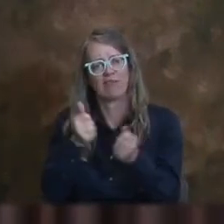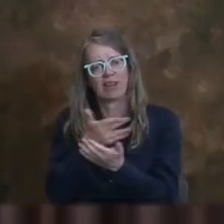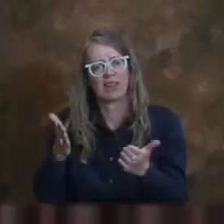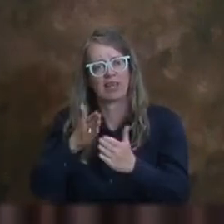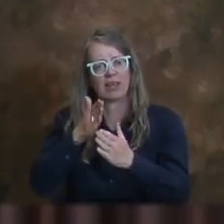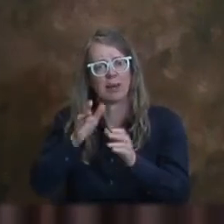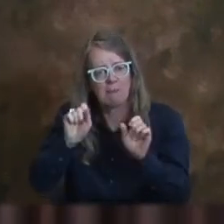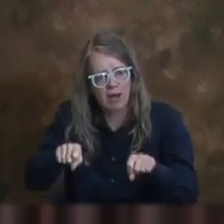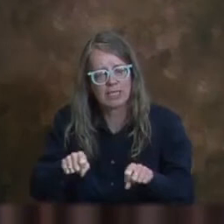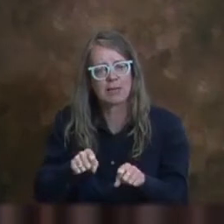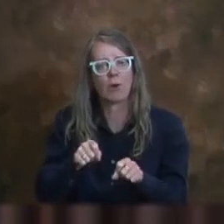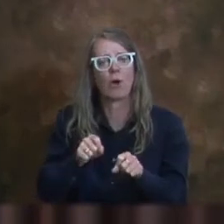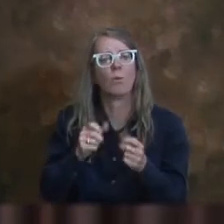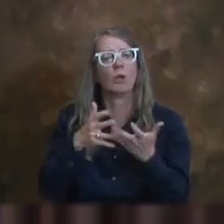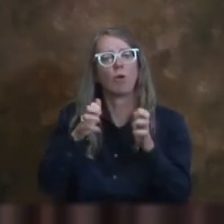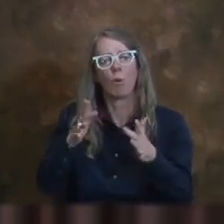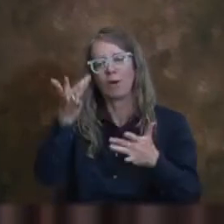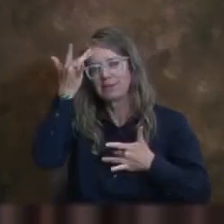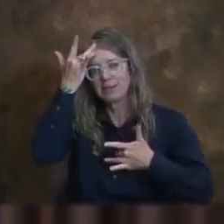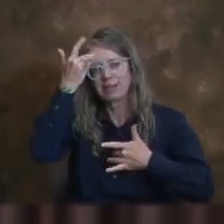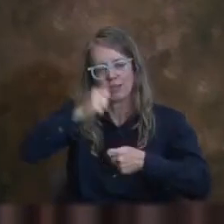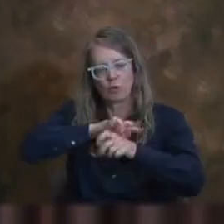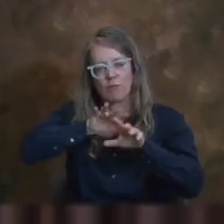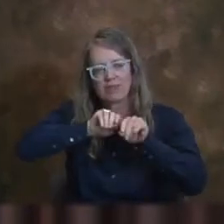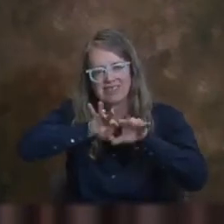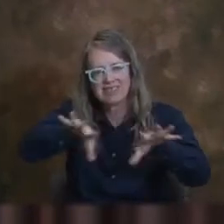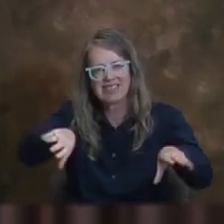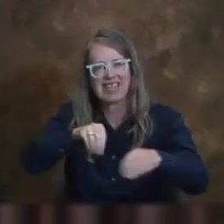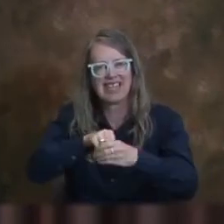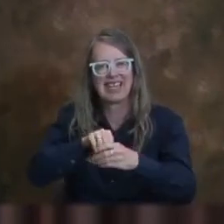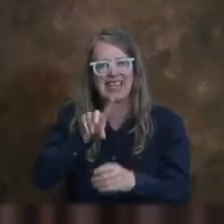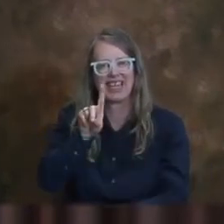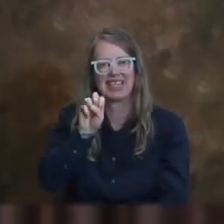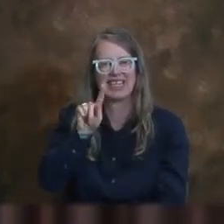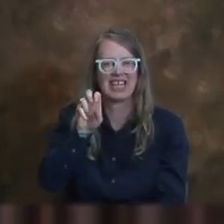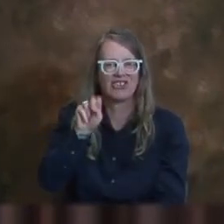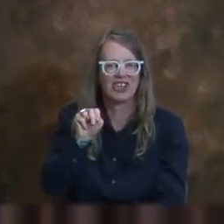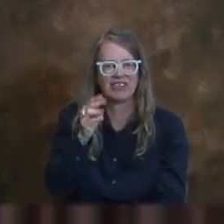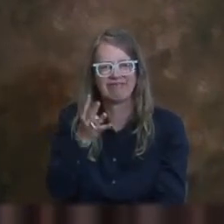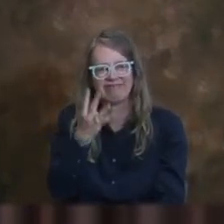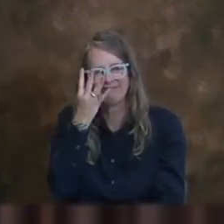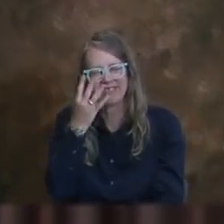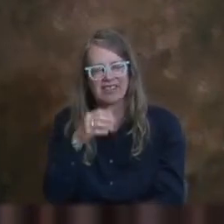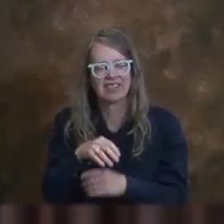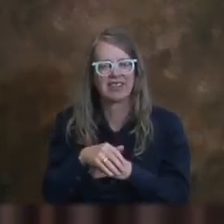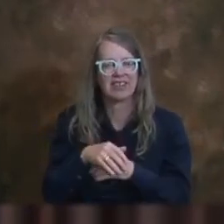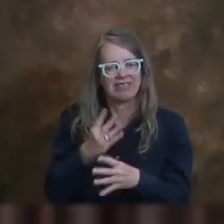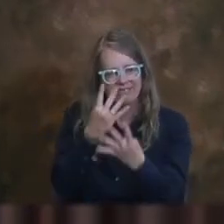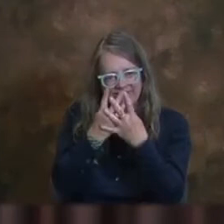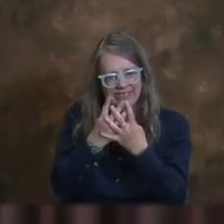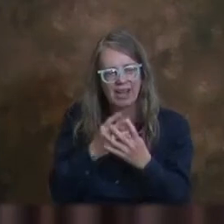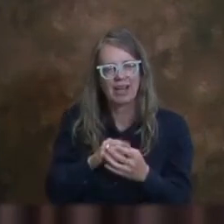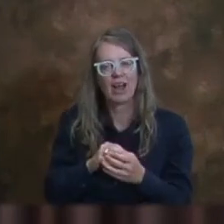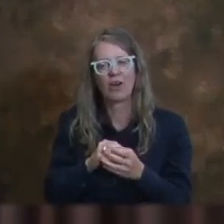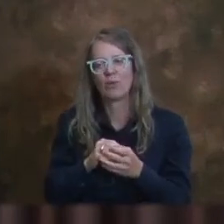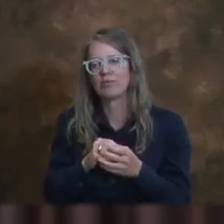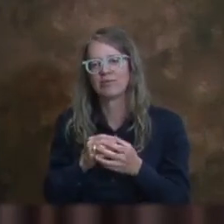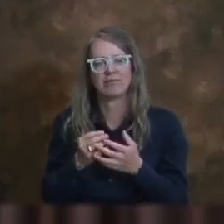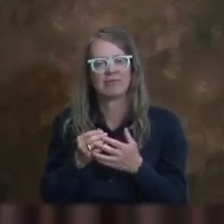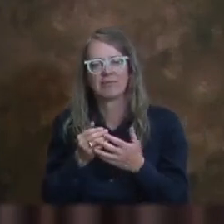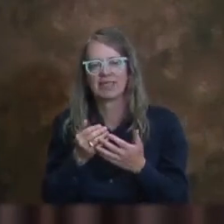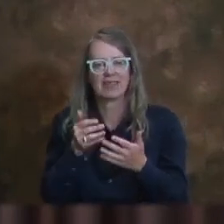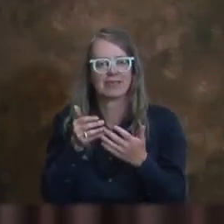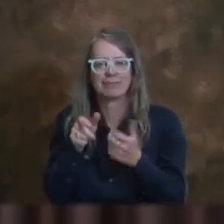detention facilities because it's a confined, close quarters environment. And because, again, people, it's not a place where